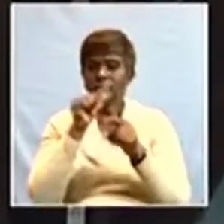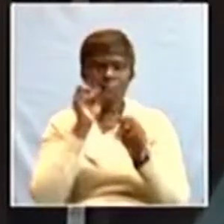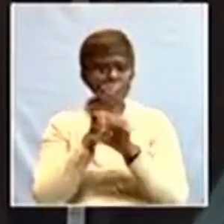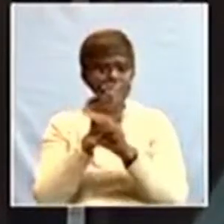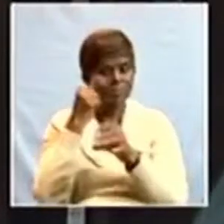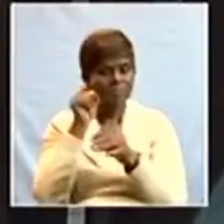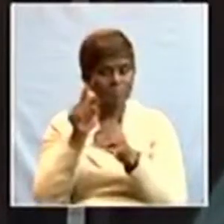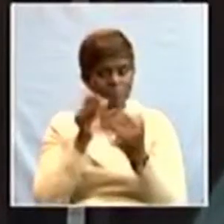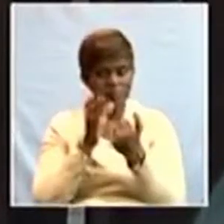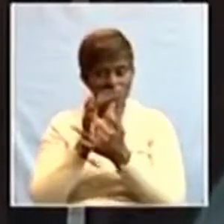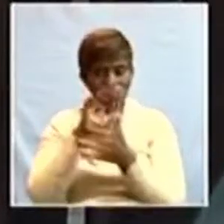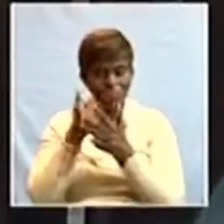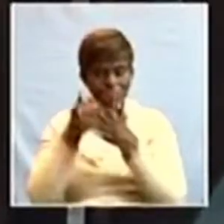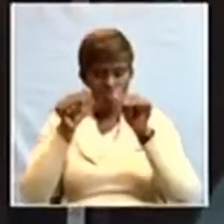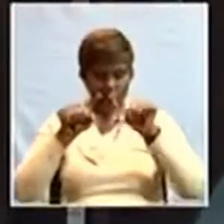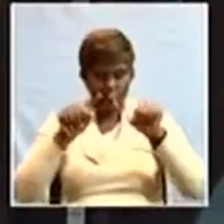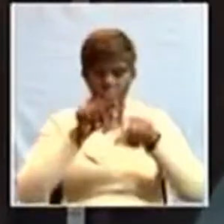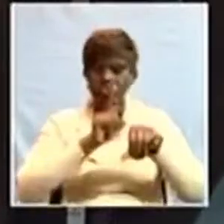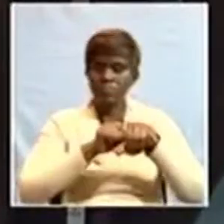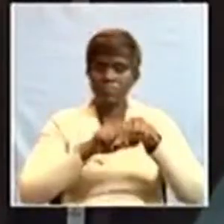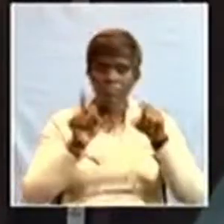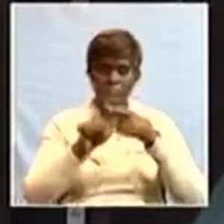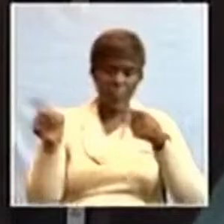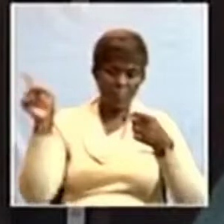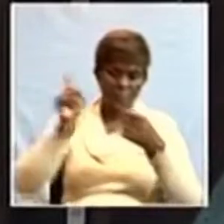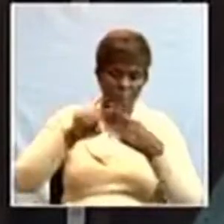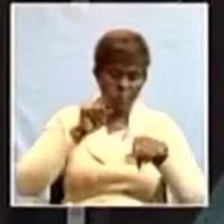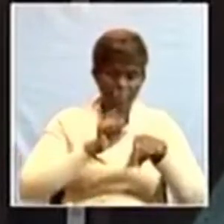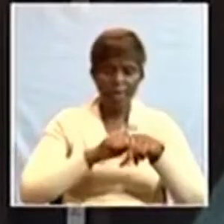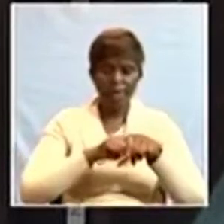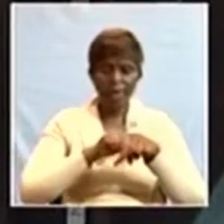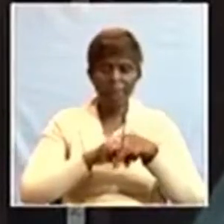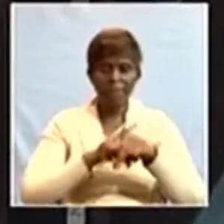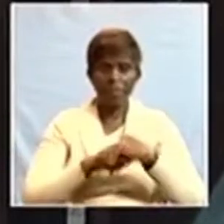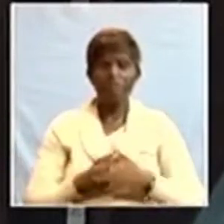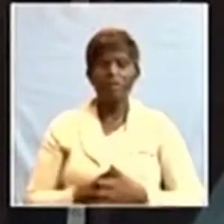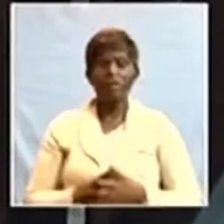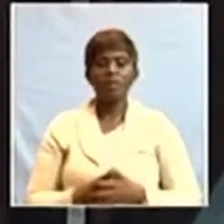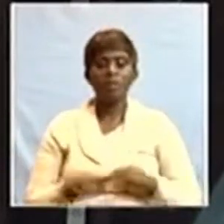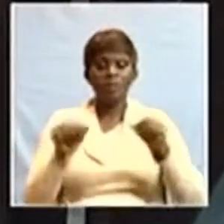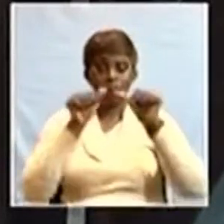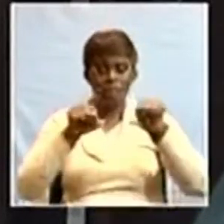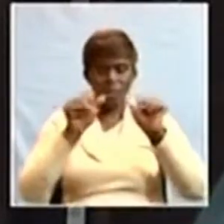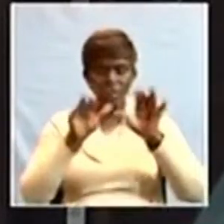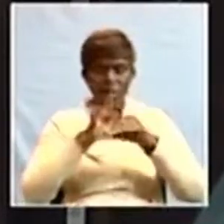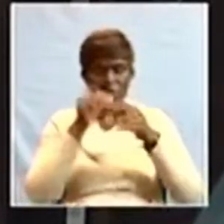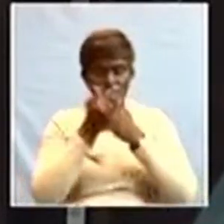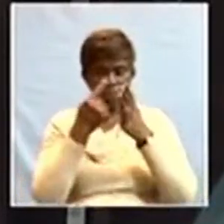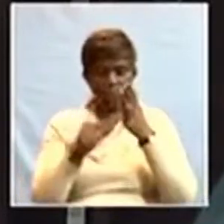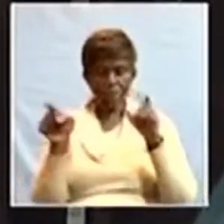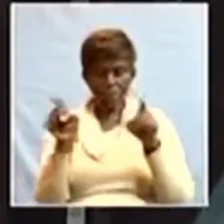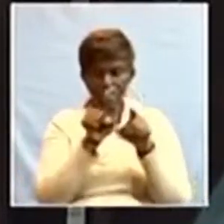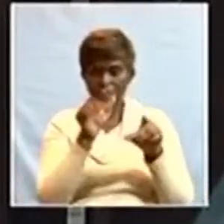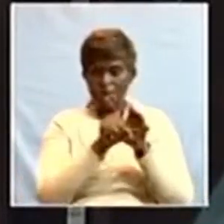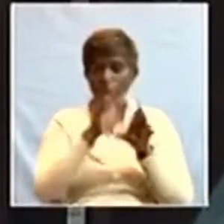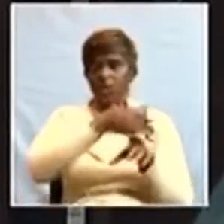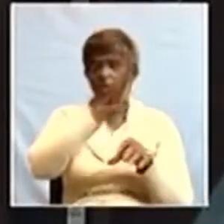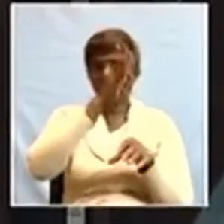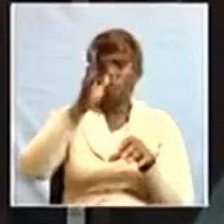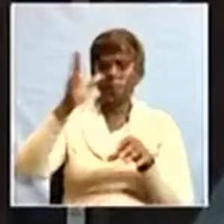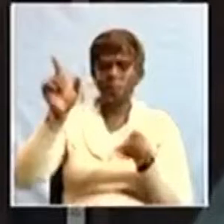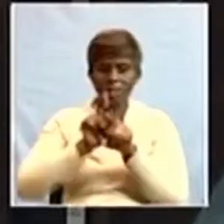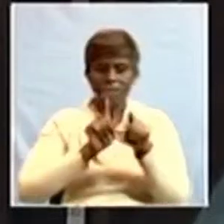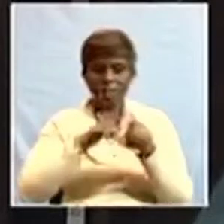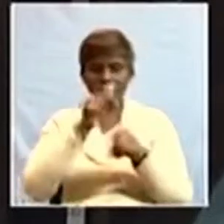available throughout the audit period up to the time the auditors were in the field? They